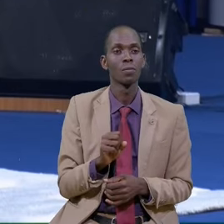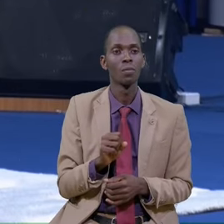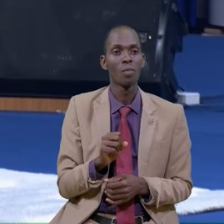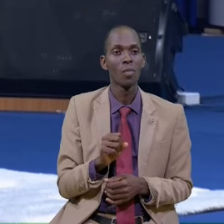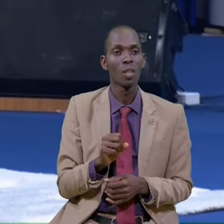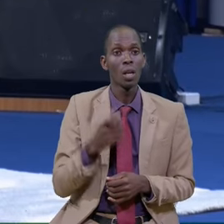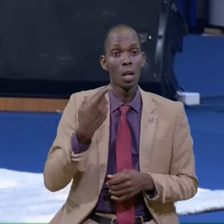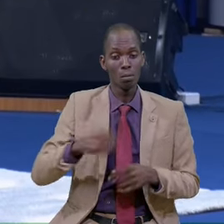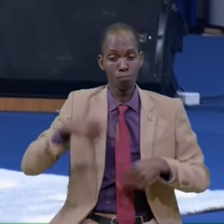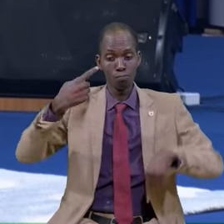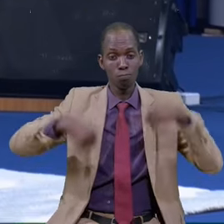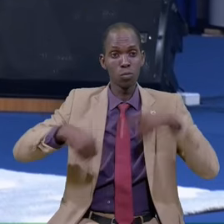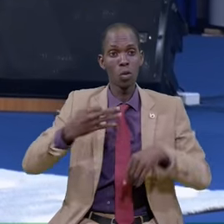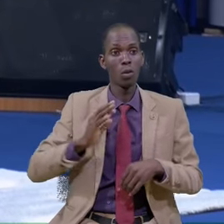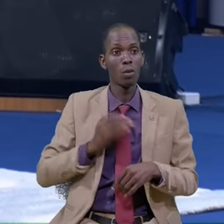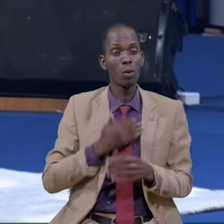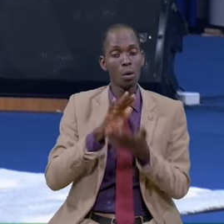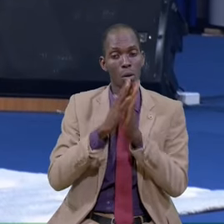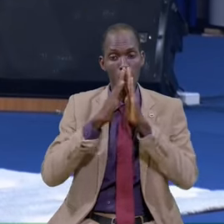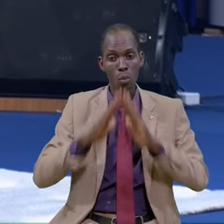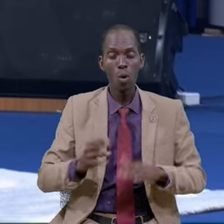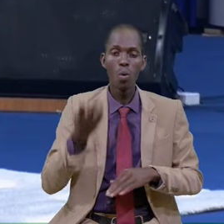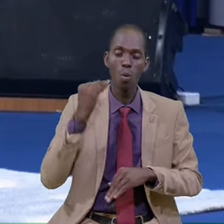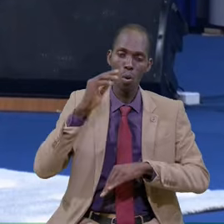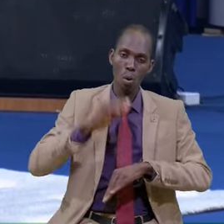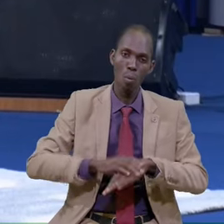and CH of our peace was